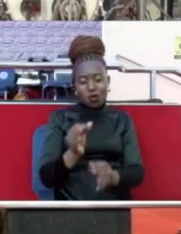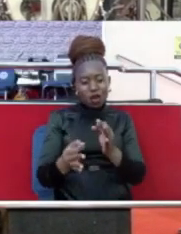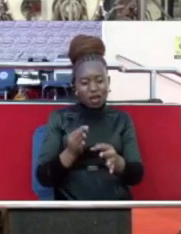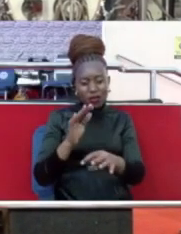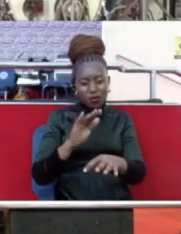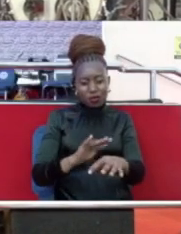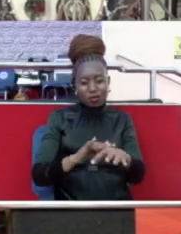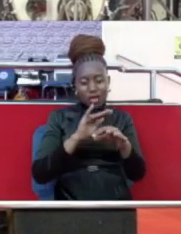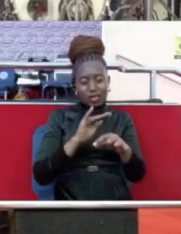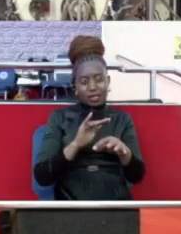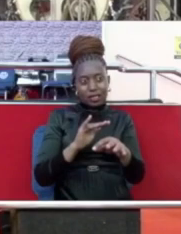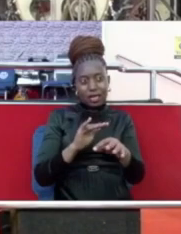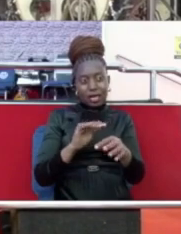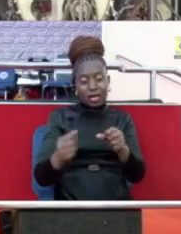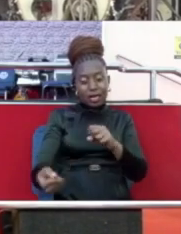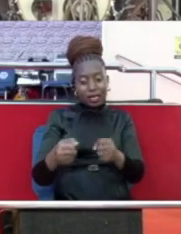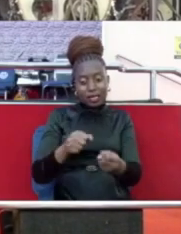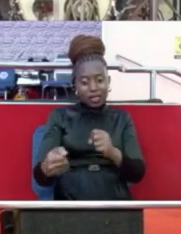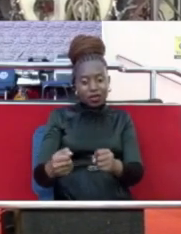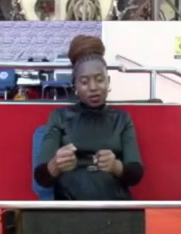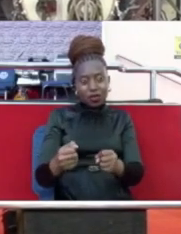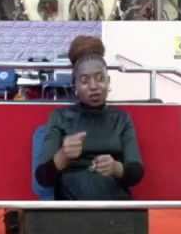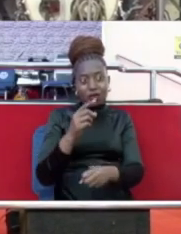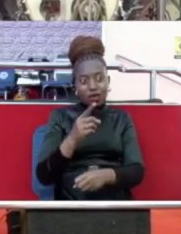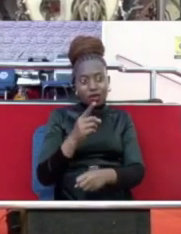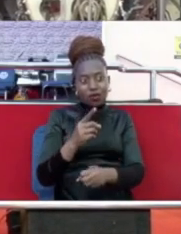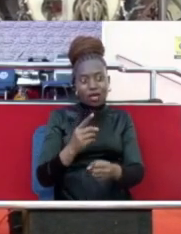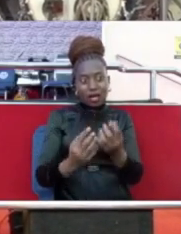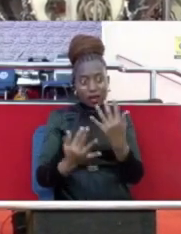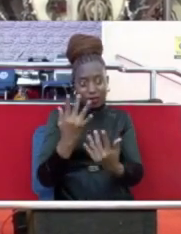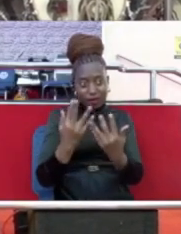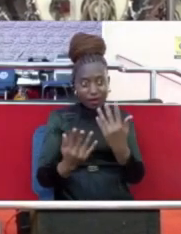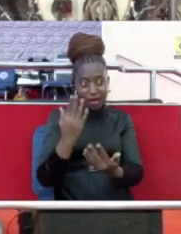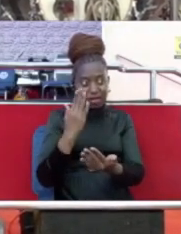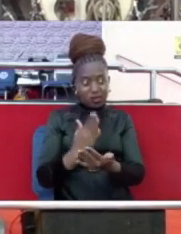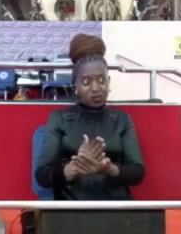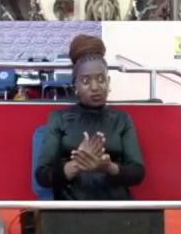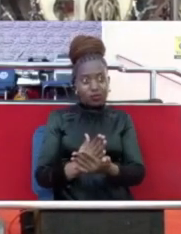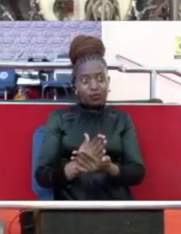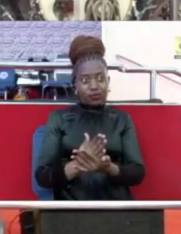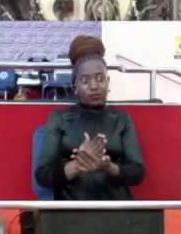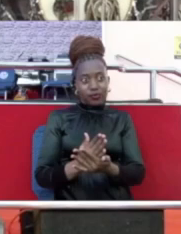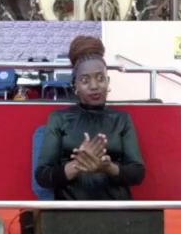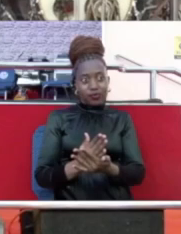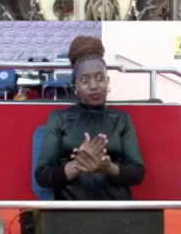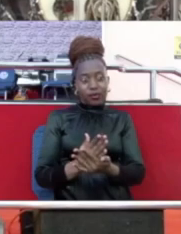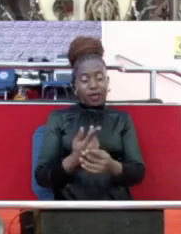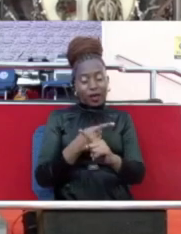going to touch you back. But I can guarantee you that having done it one